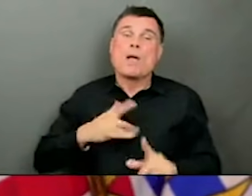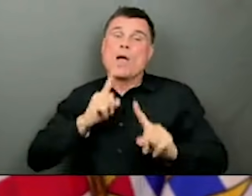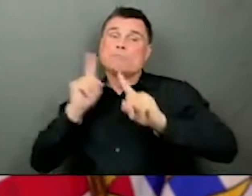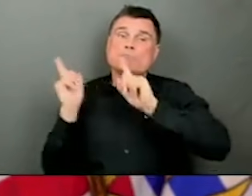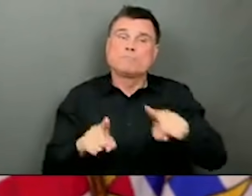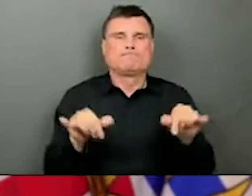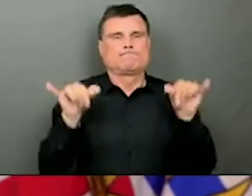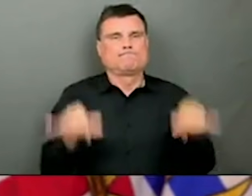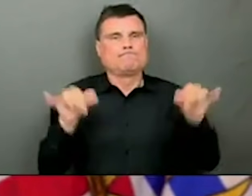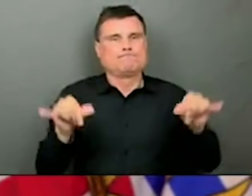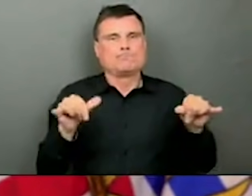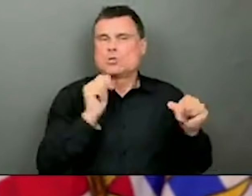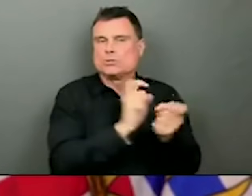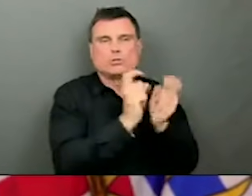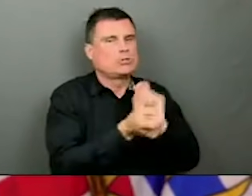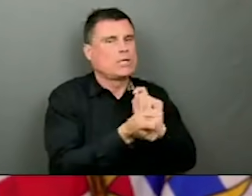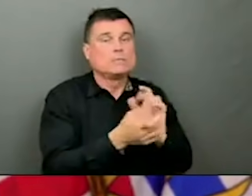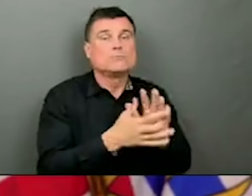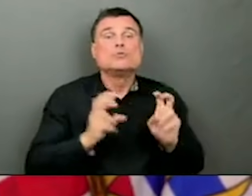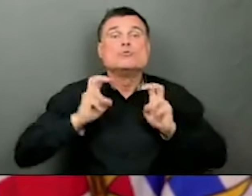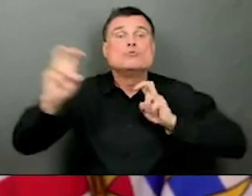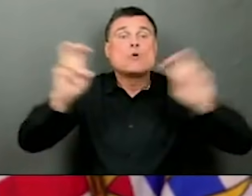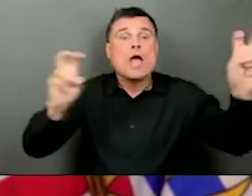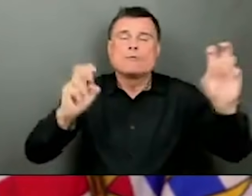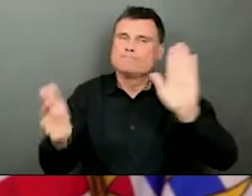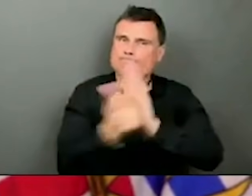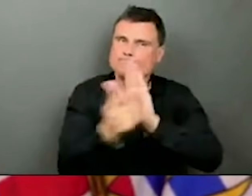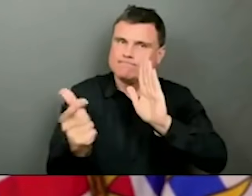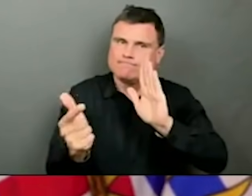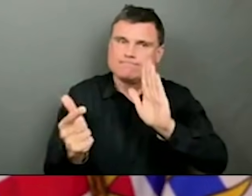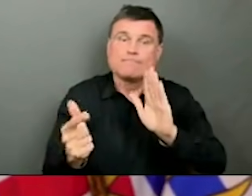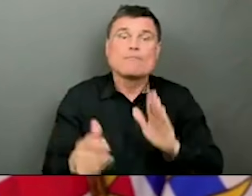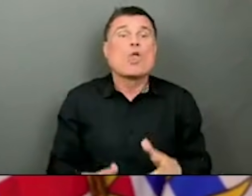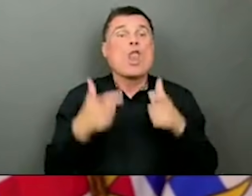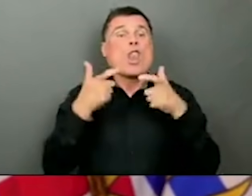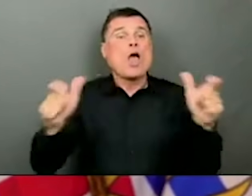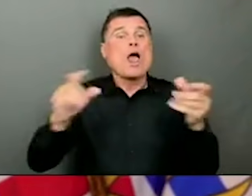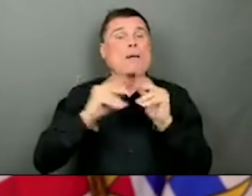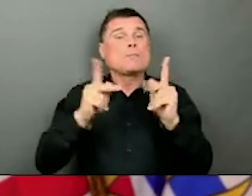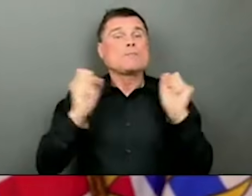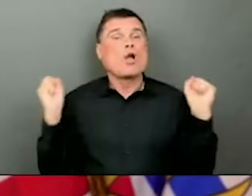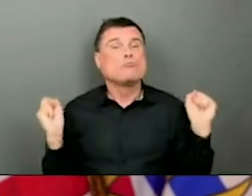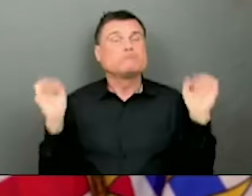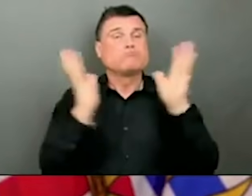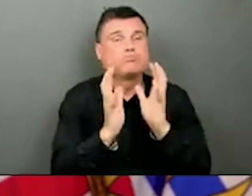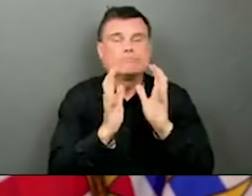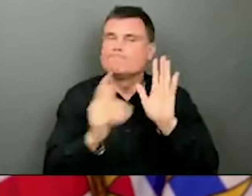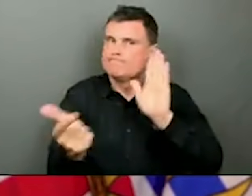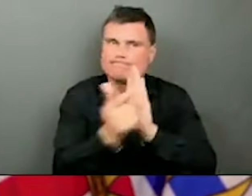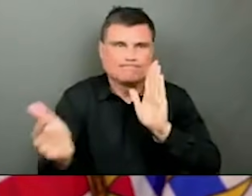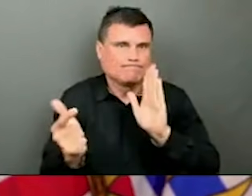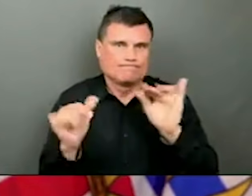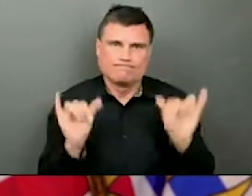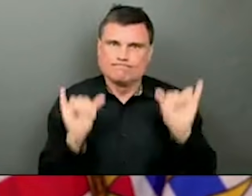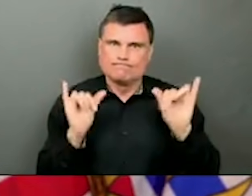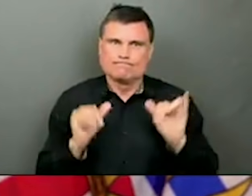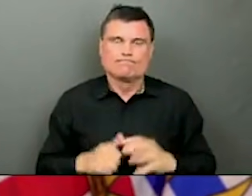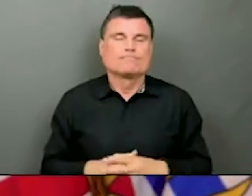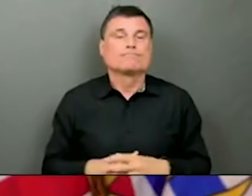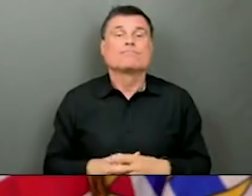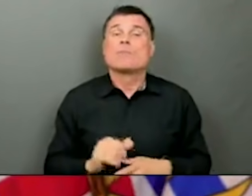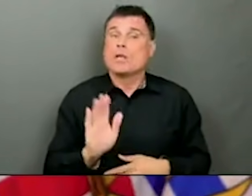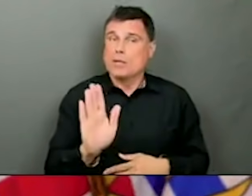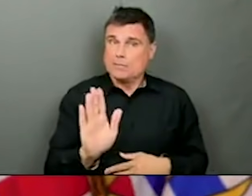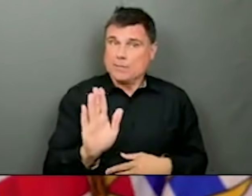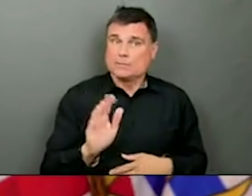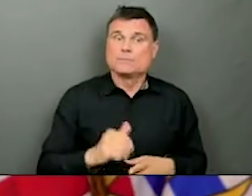having large gatherings this weekend. But after this, we will be able to move on and move ahead. And